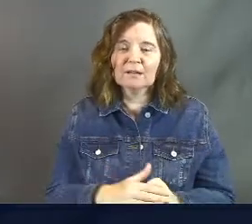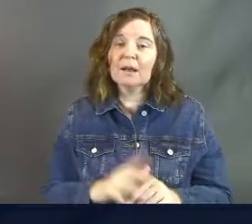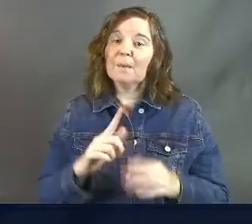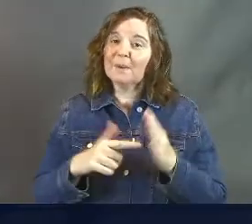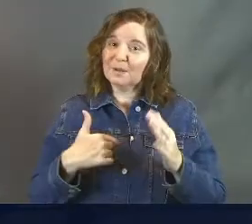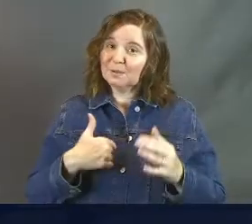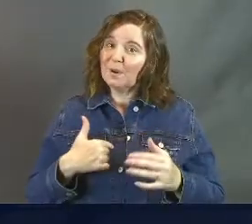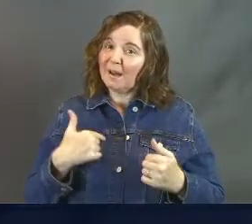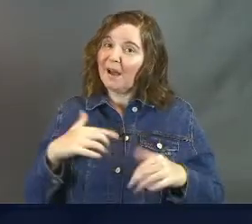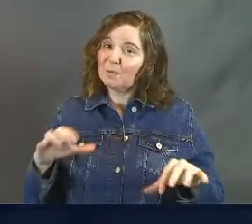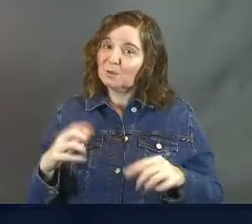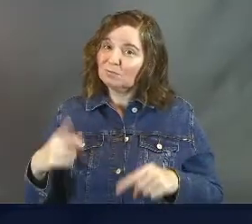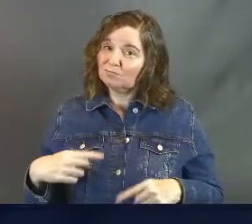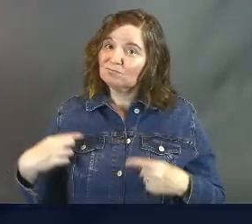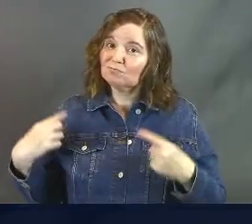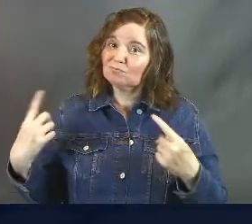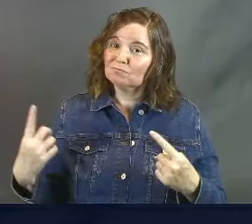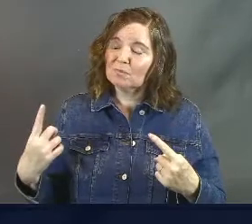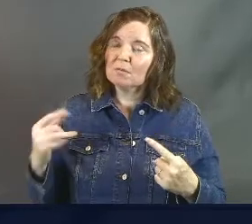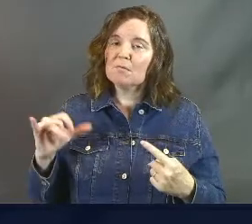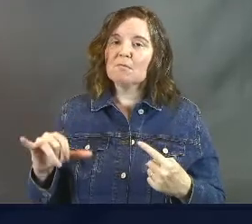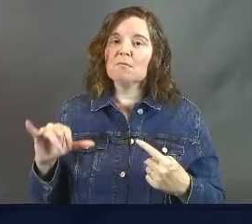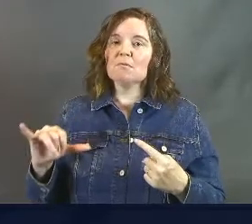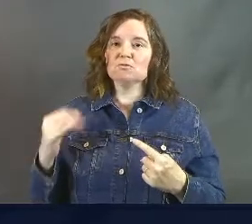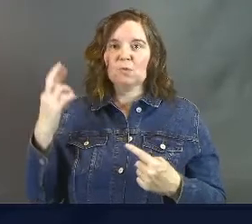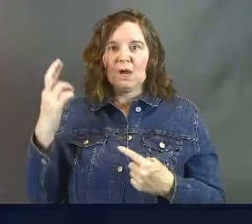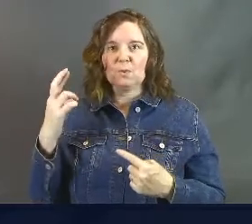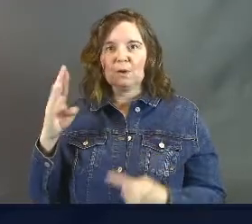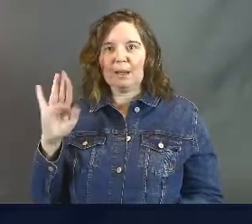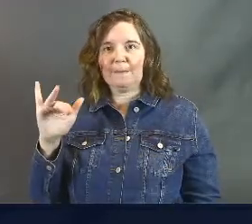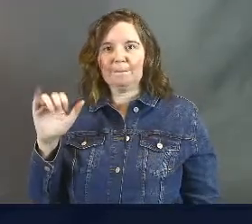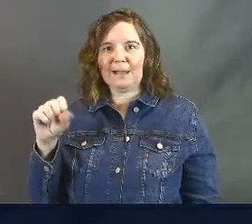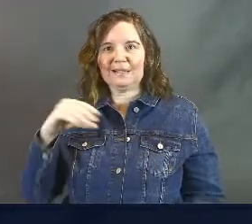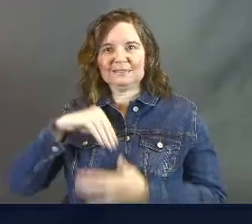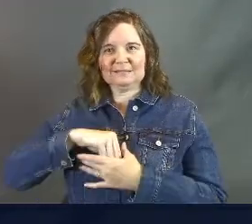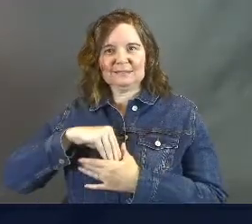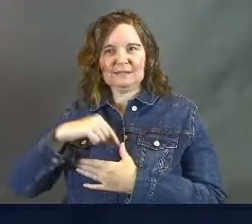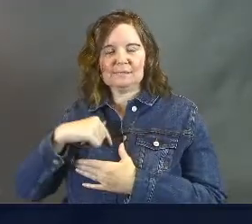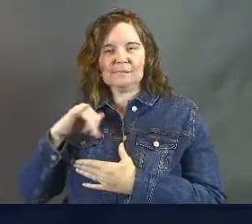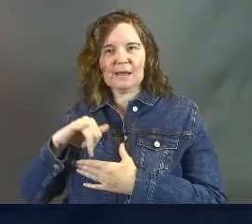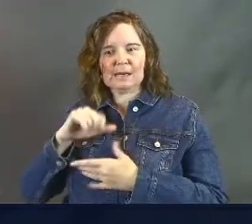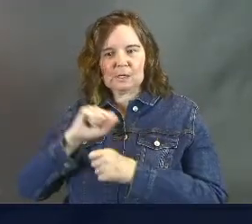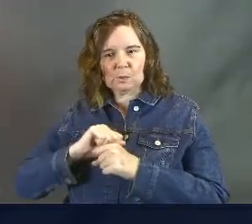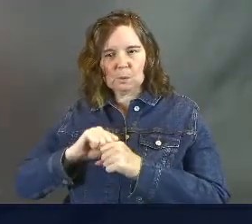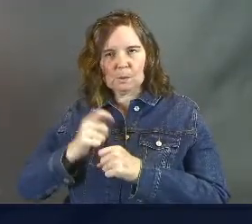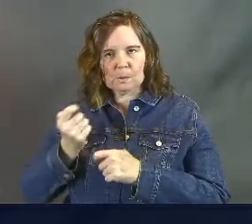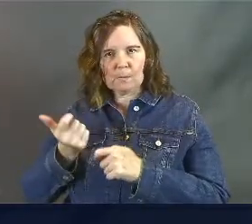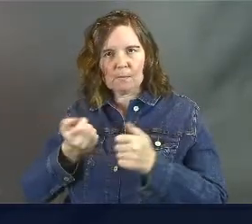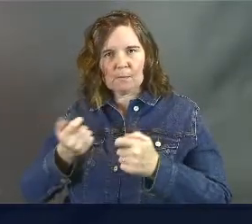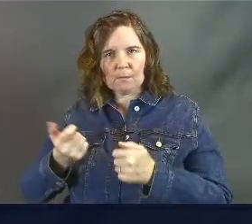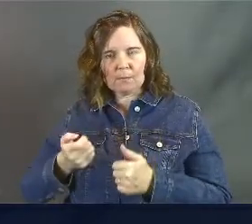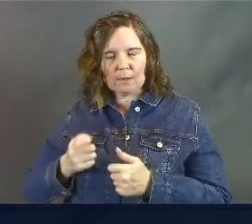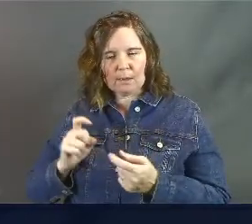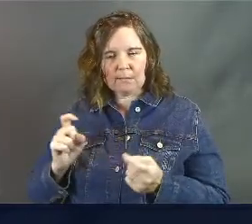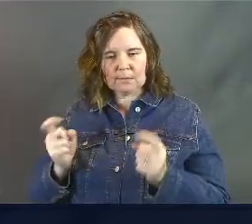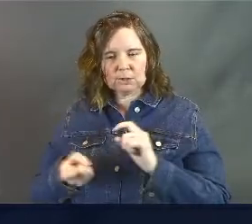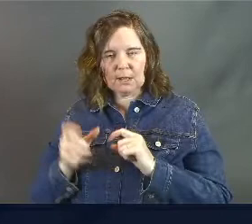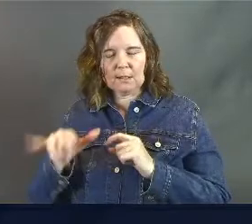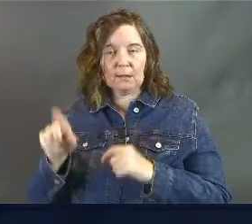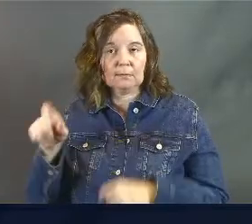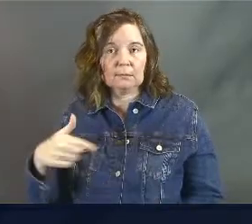but it's what I was doing. And so we uncovered a little bias there in me, and it needed to be worked on, and I needed to change